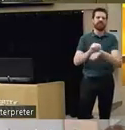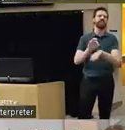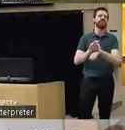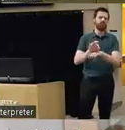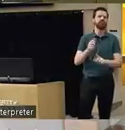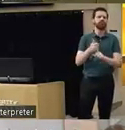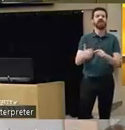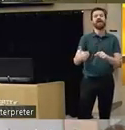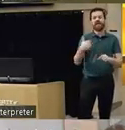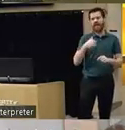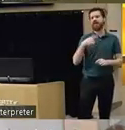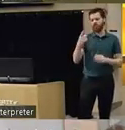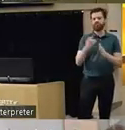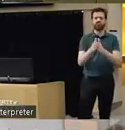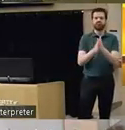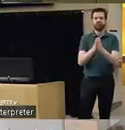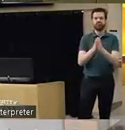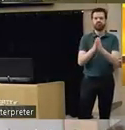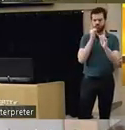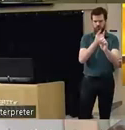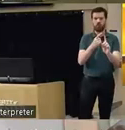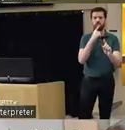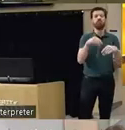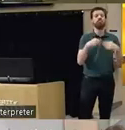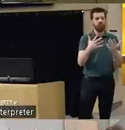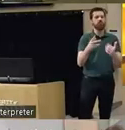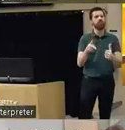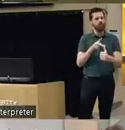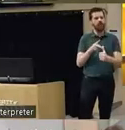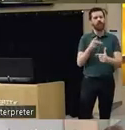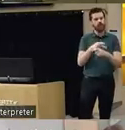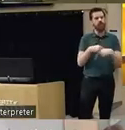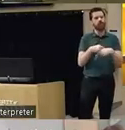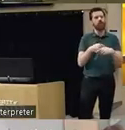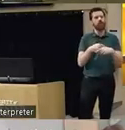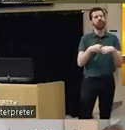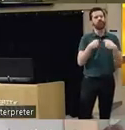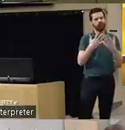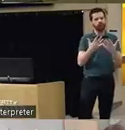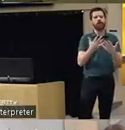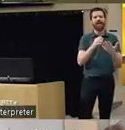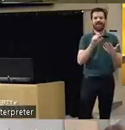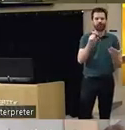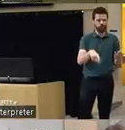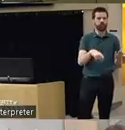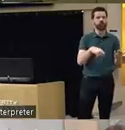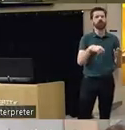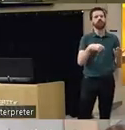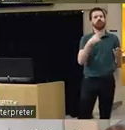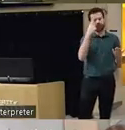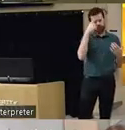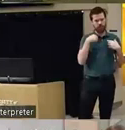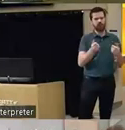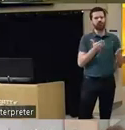an imperative. It says that primary care clinicians can and should be able to provide mental health services to children and adolescents in that